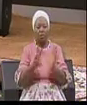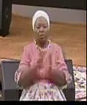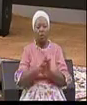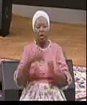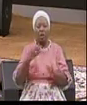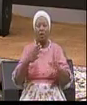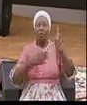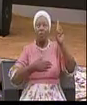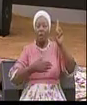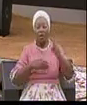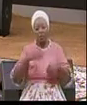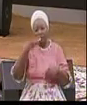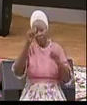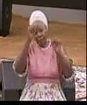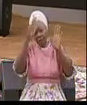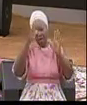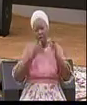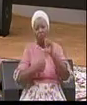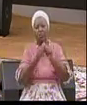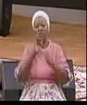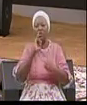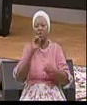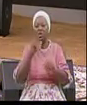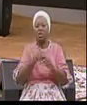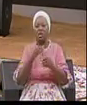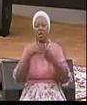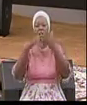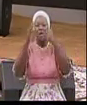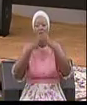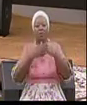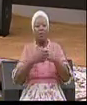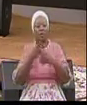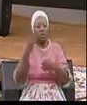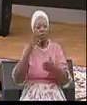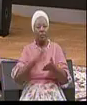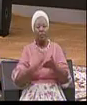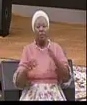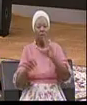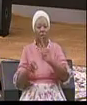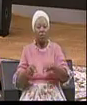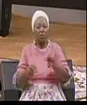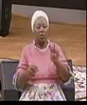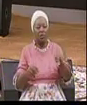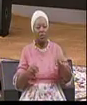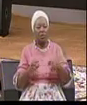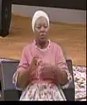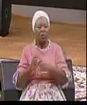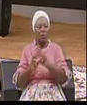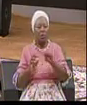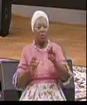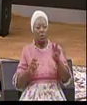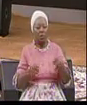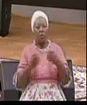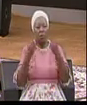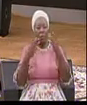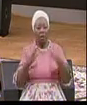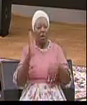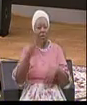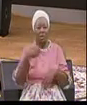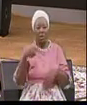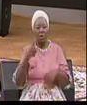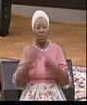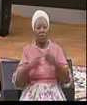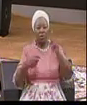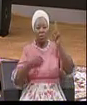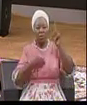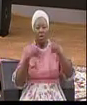of my Father which is in heaven. Verse 22. In verse 22, many will say to me